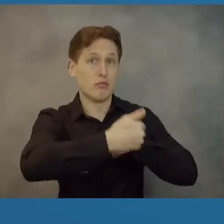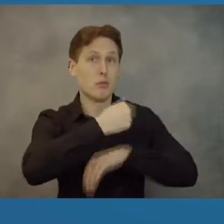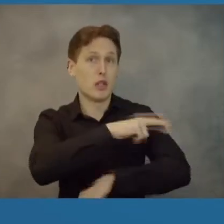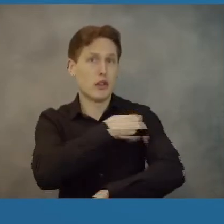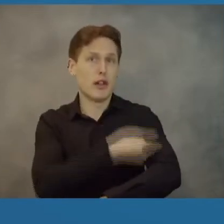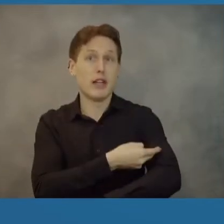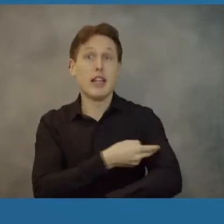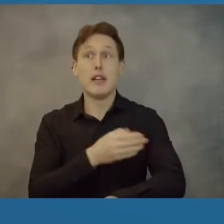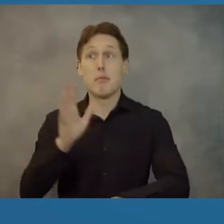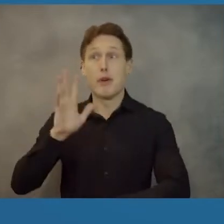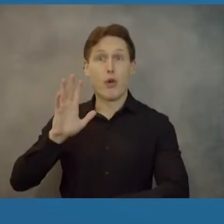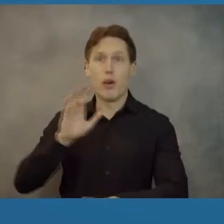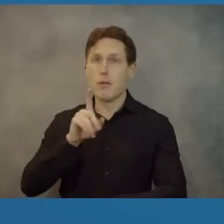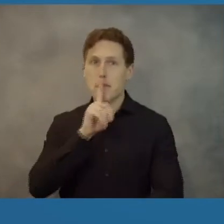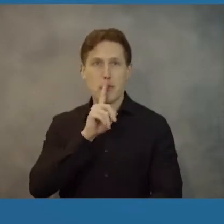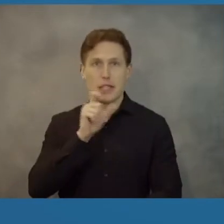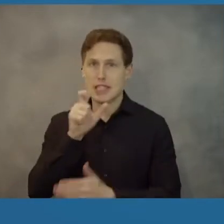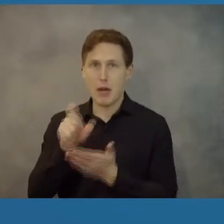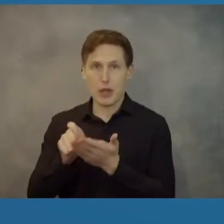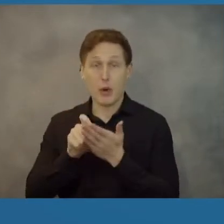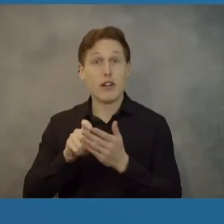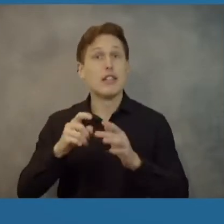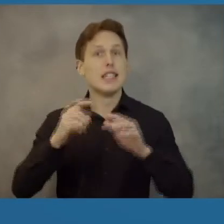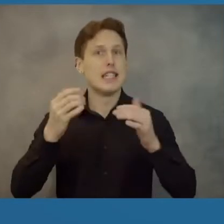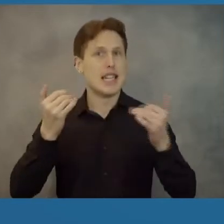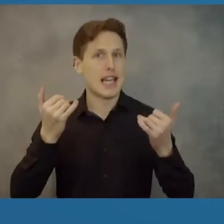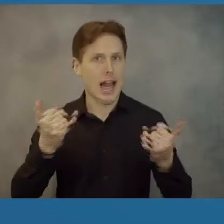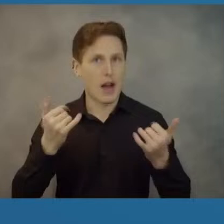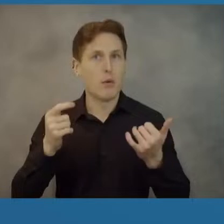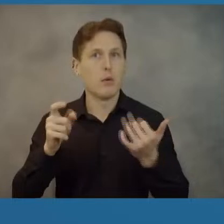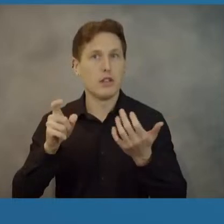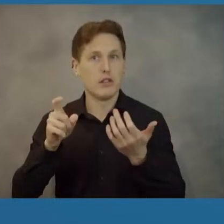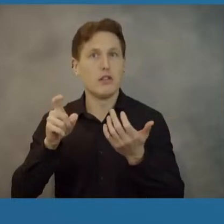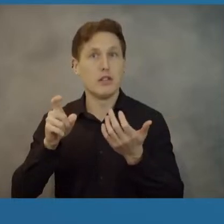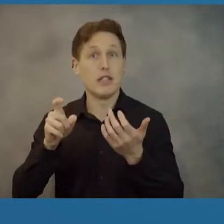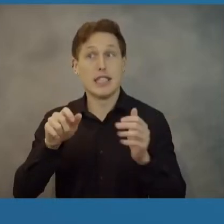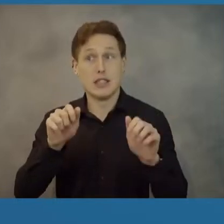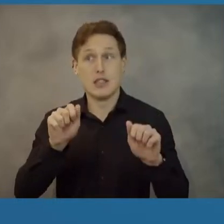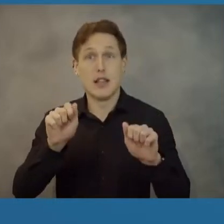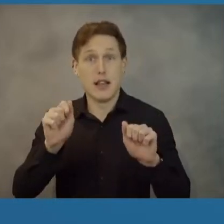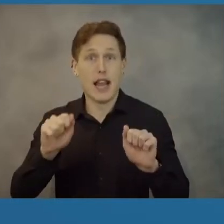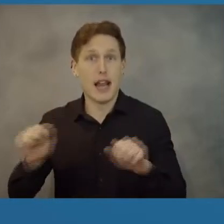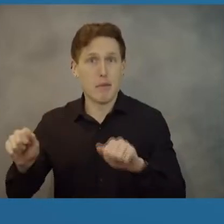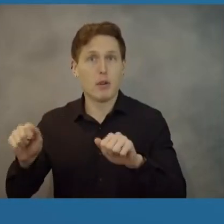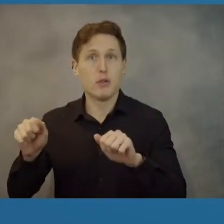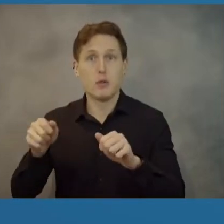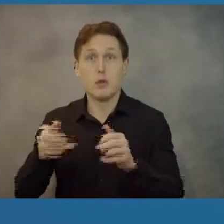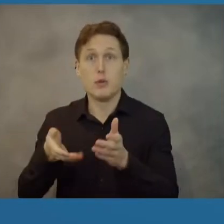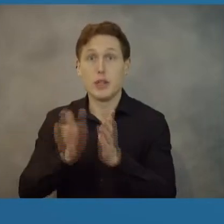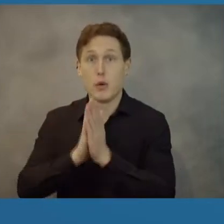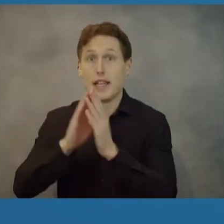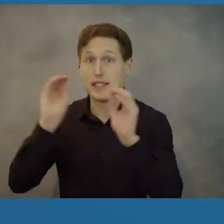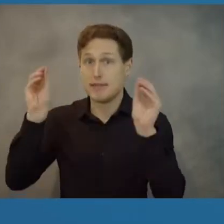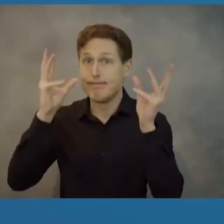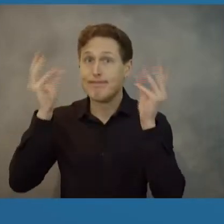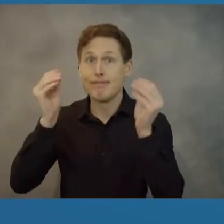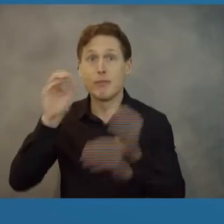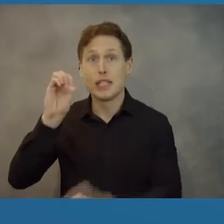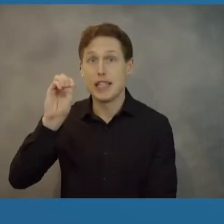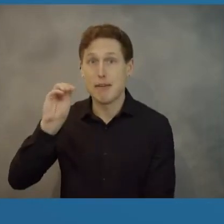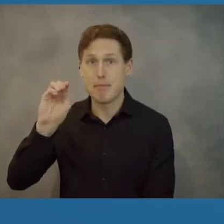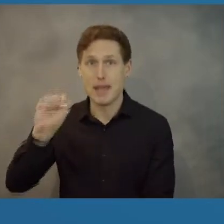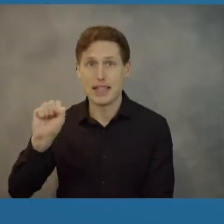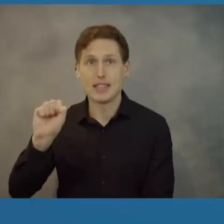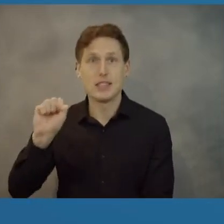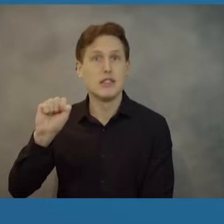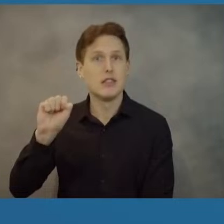now, where practicable, where that's actually within the ability and capacity of the emergency services